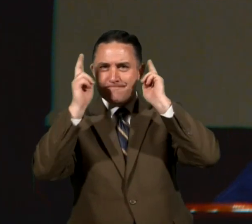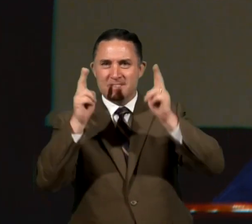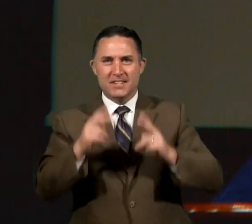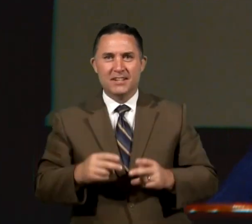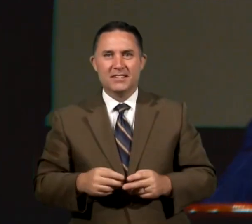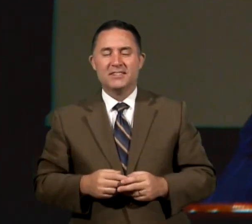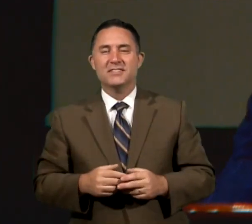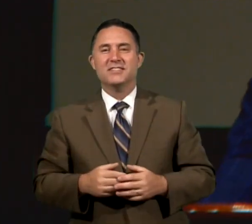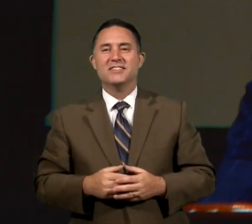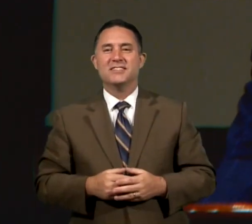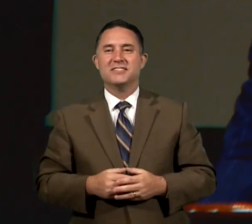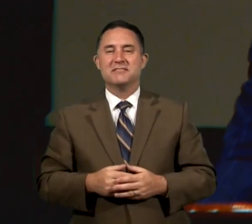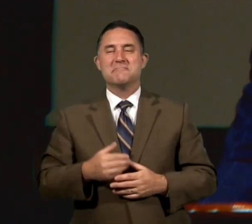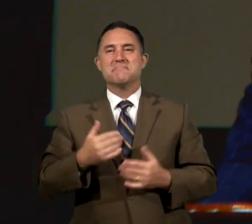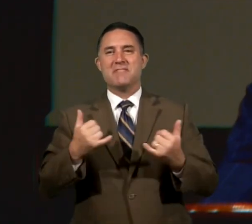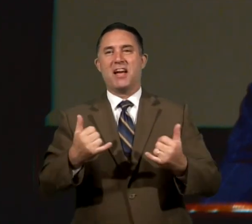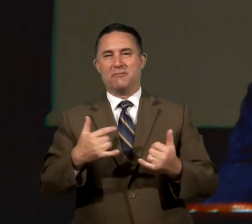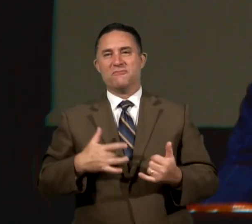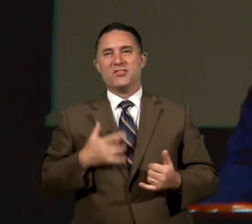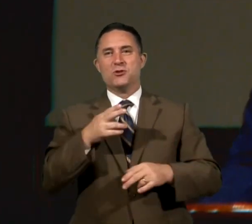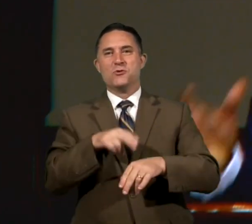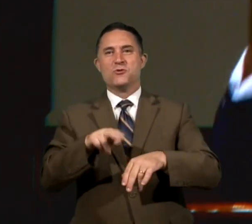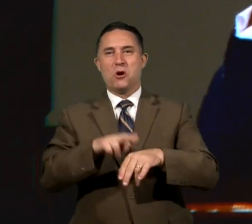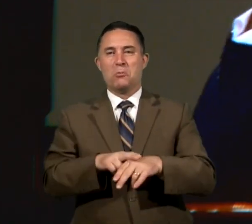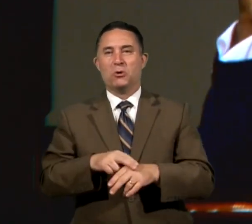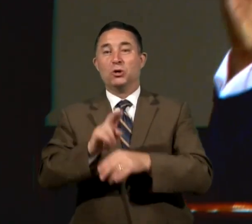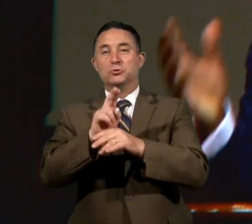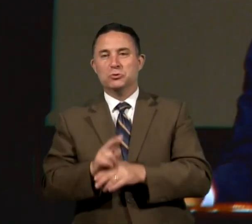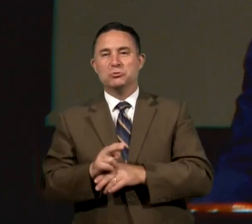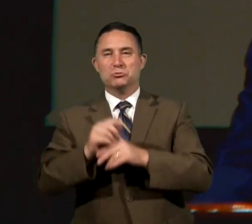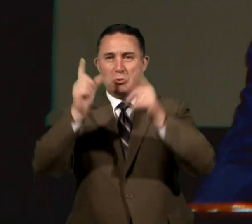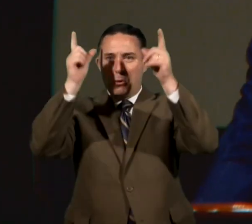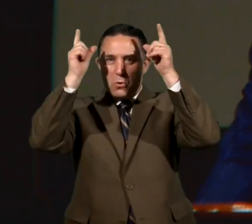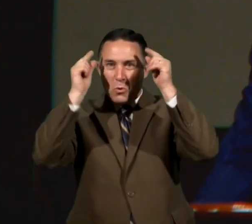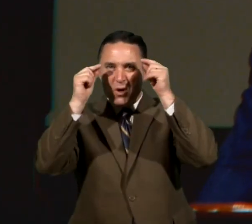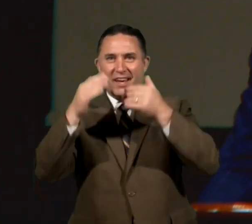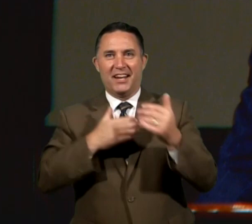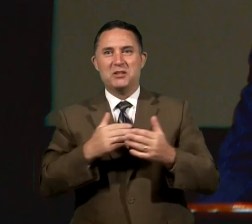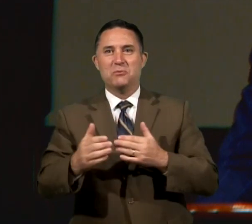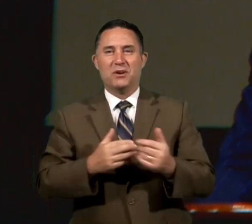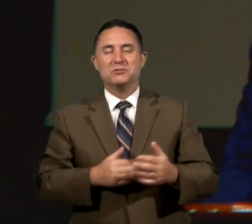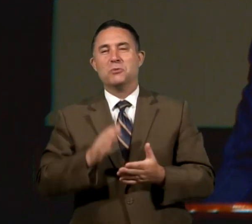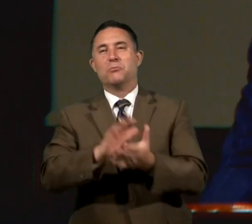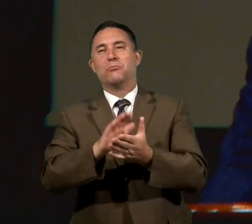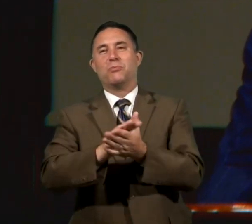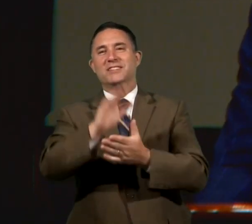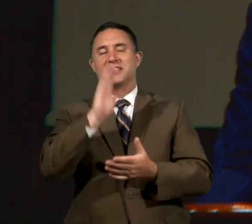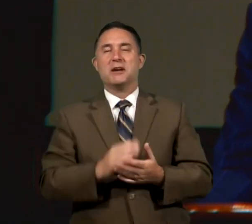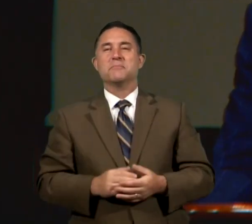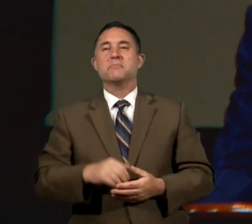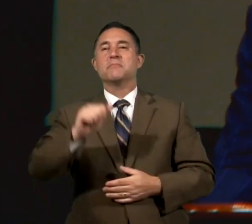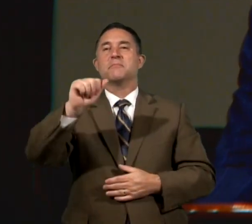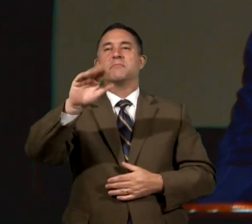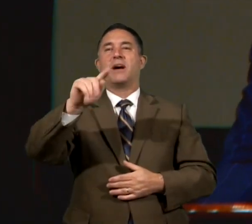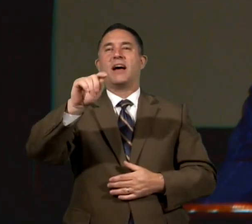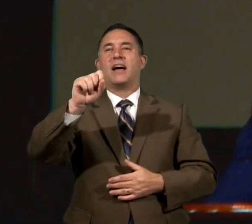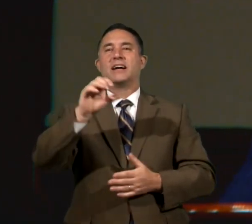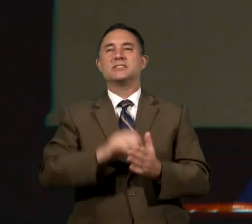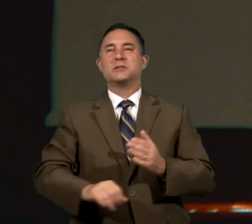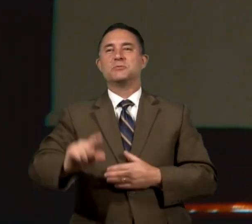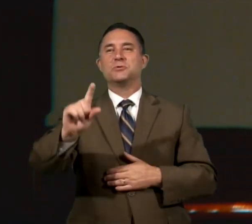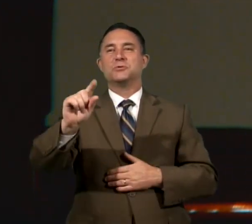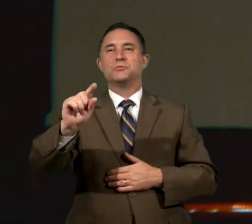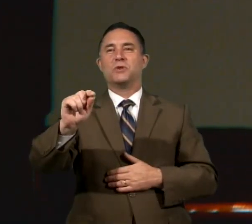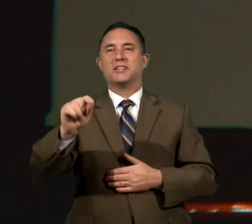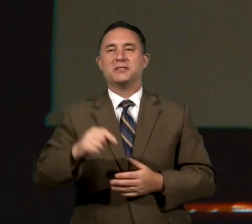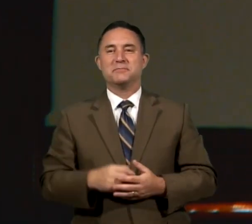my hair down, and got me back to feeling normal. I'm used to having low hair on my head anyway. So praise God for it. We're going to be in Acts chapter number 20